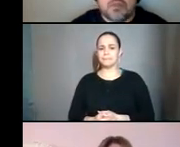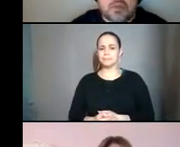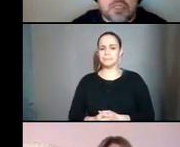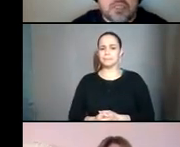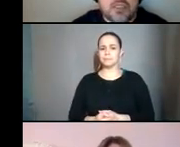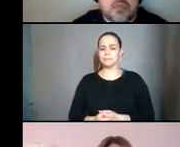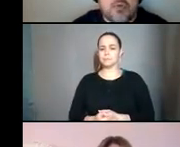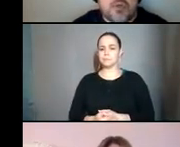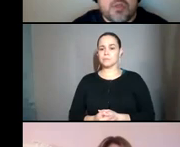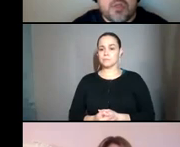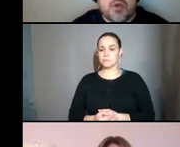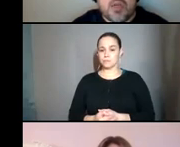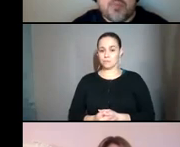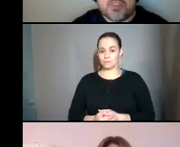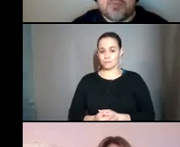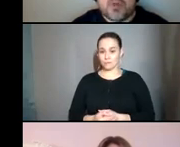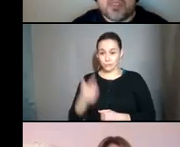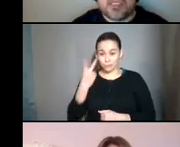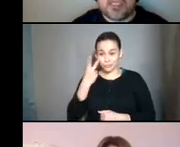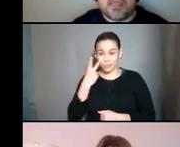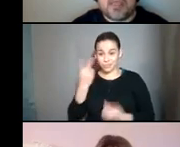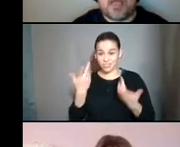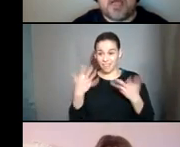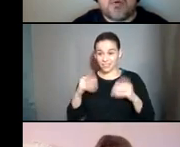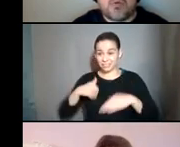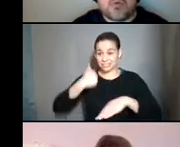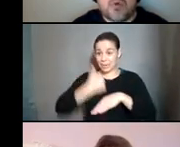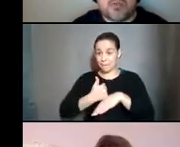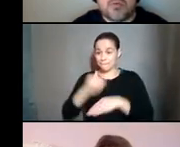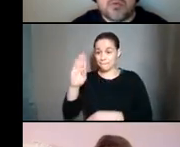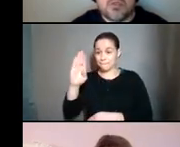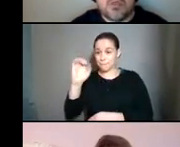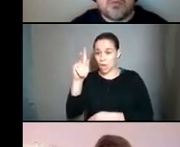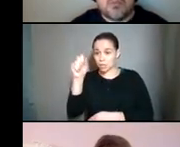I've placed blocks equal to 1/4 below the line.